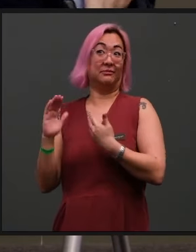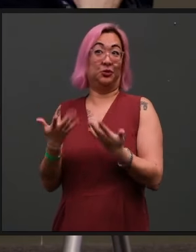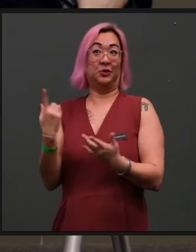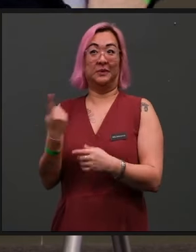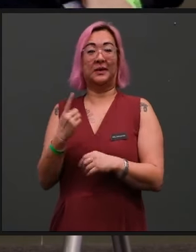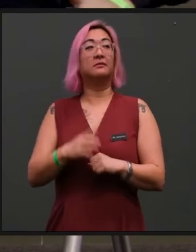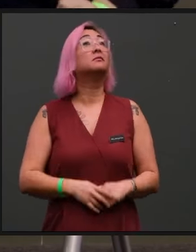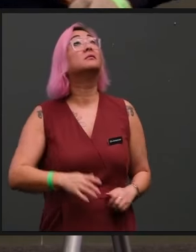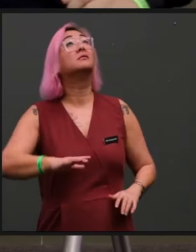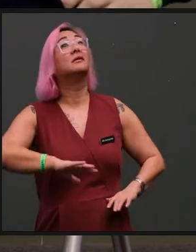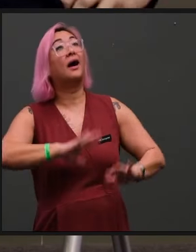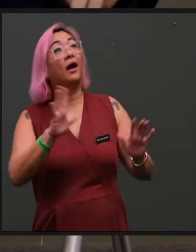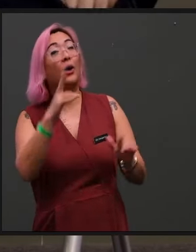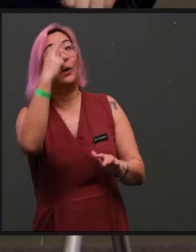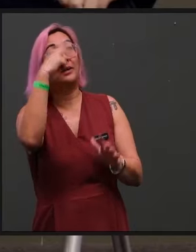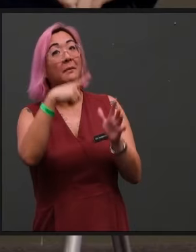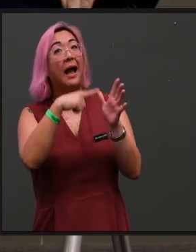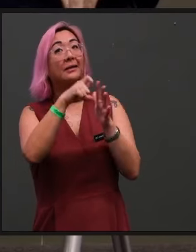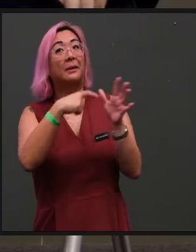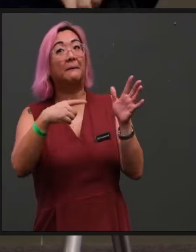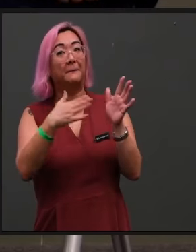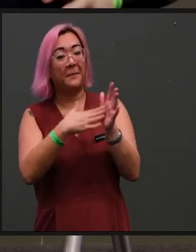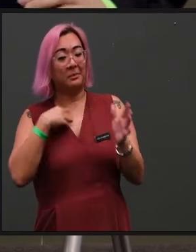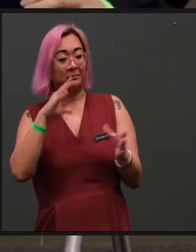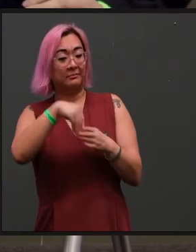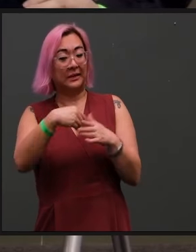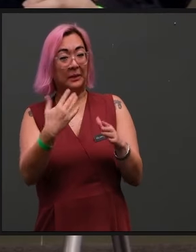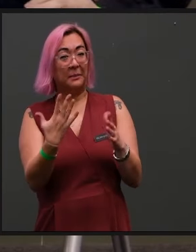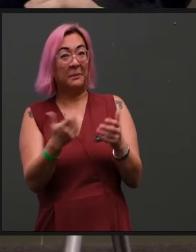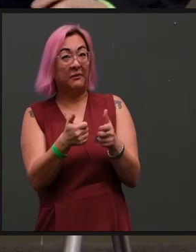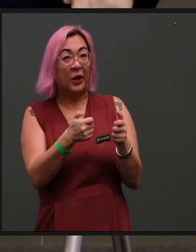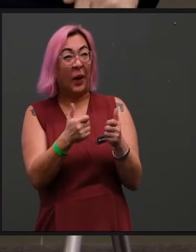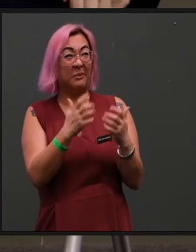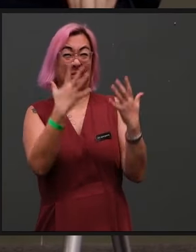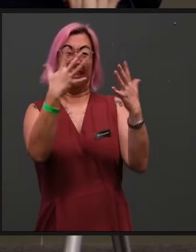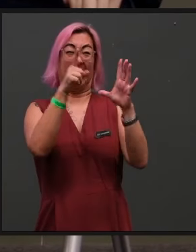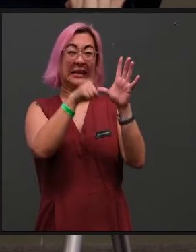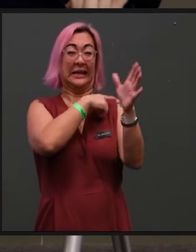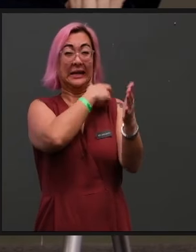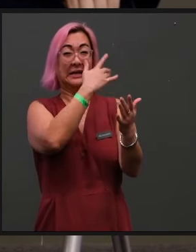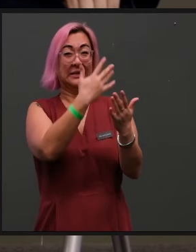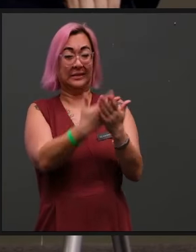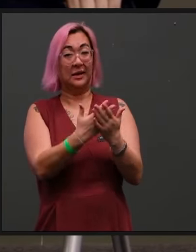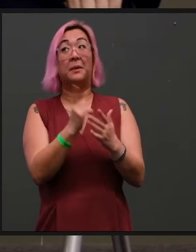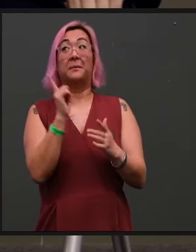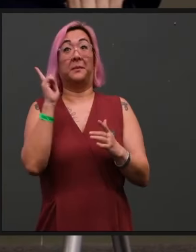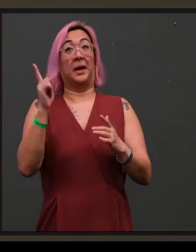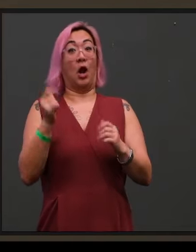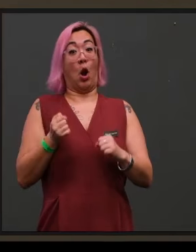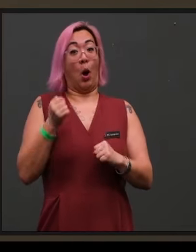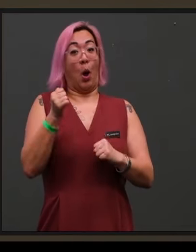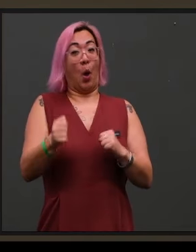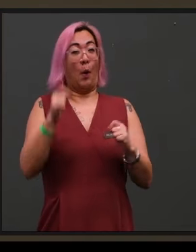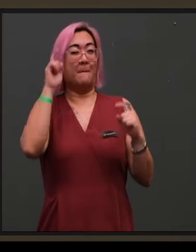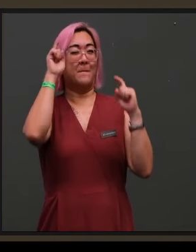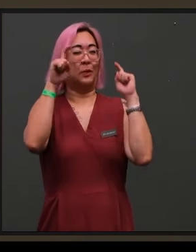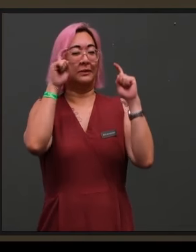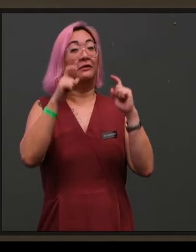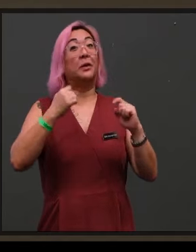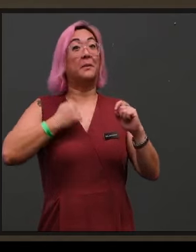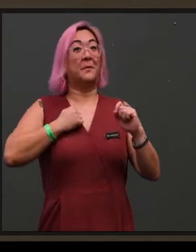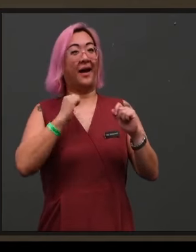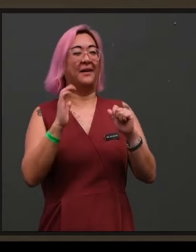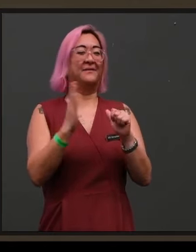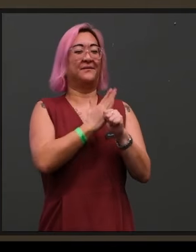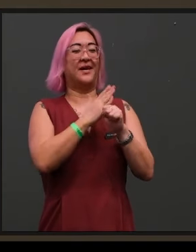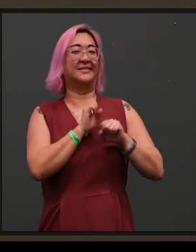I'm Adam. I've been working in games for about 10 years, but this Loco Motive is my debut game. Previously, I